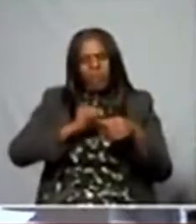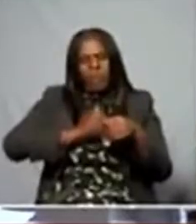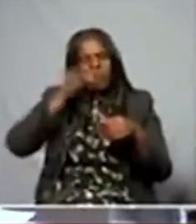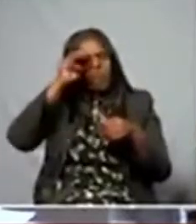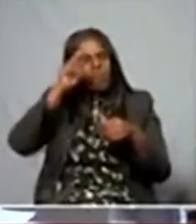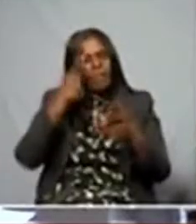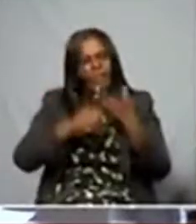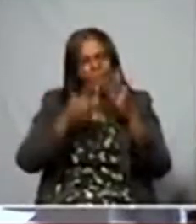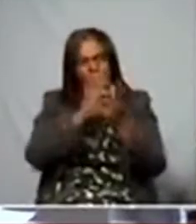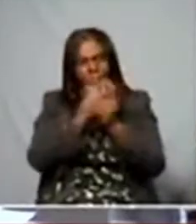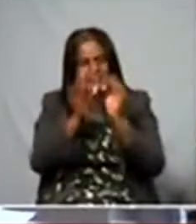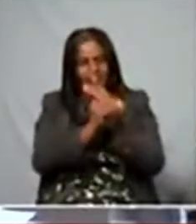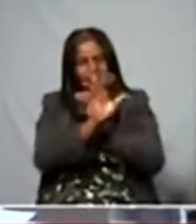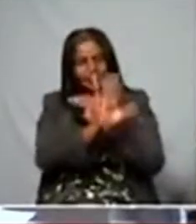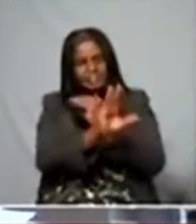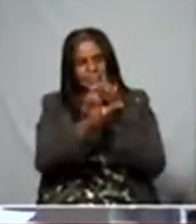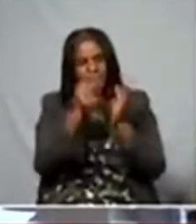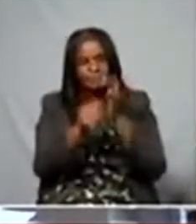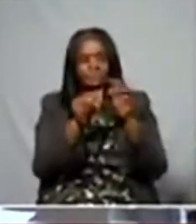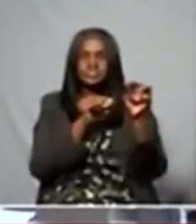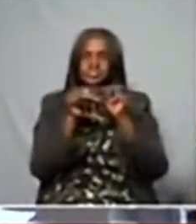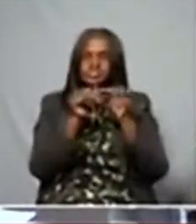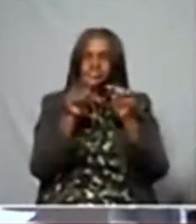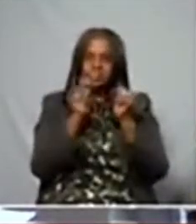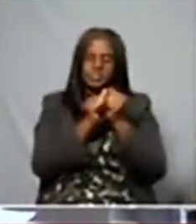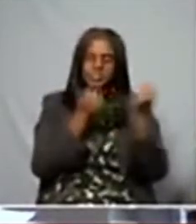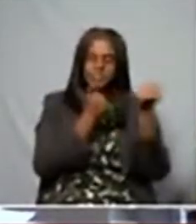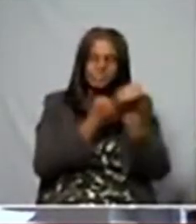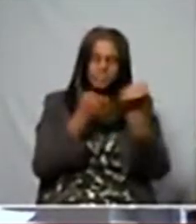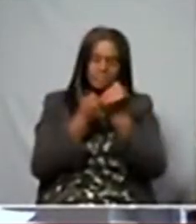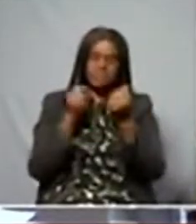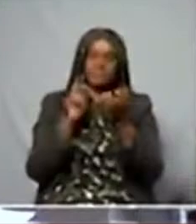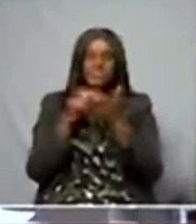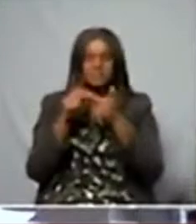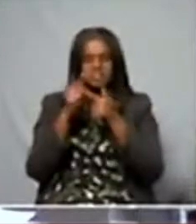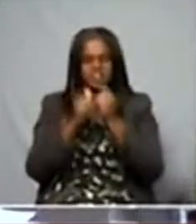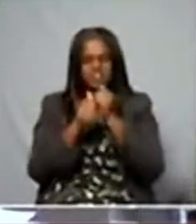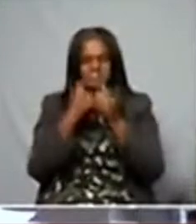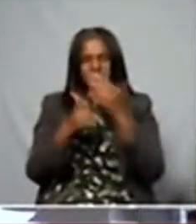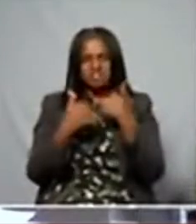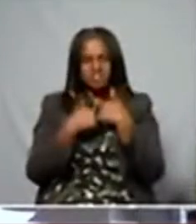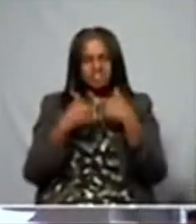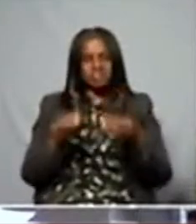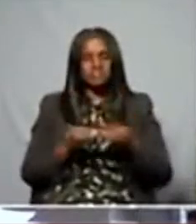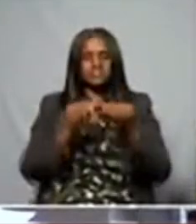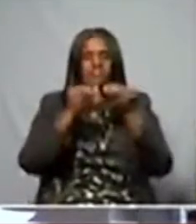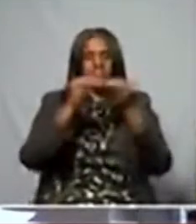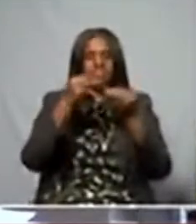What is missing there is the management and support program, which has got a total of